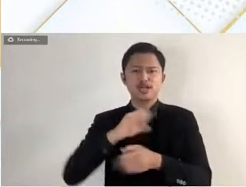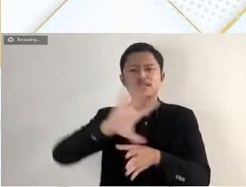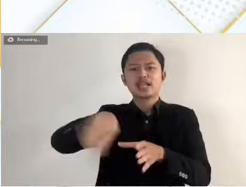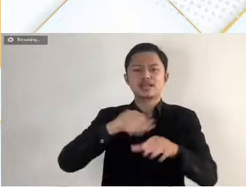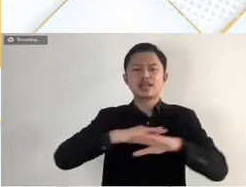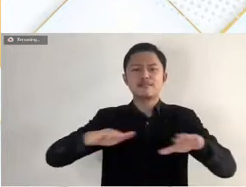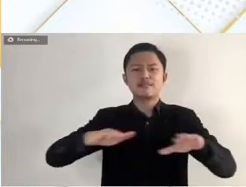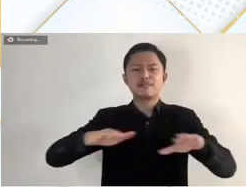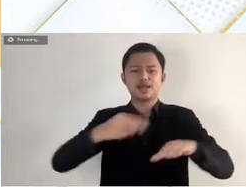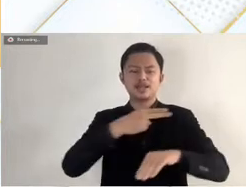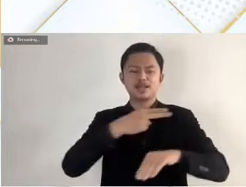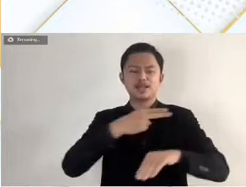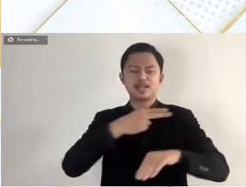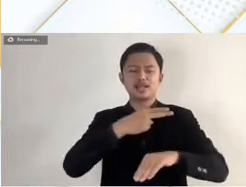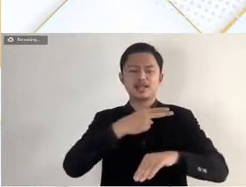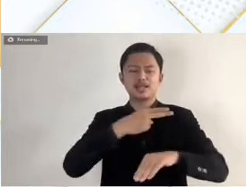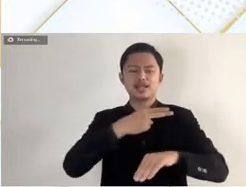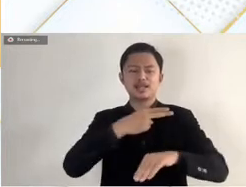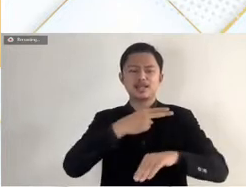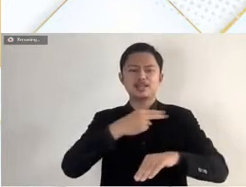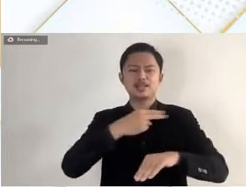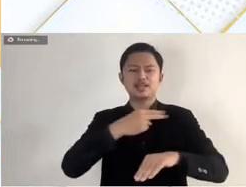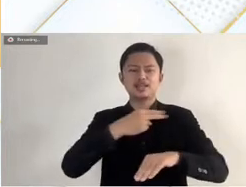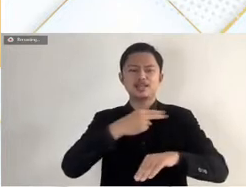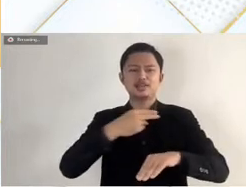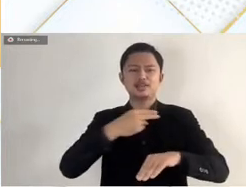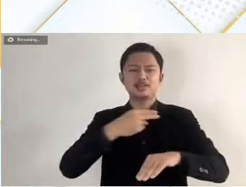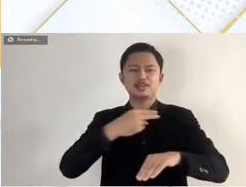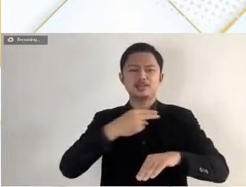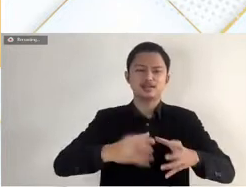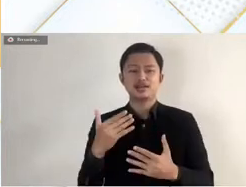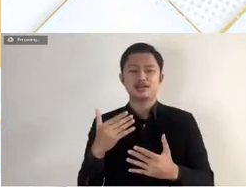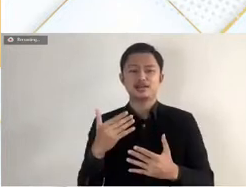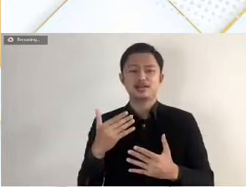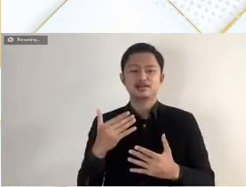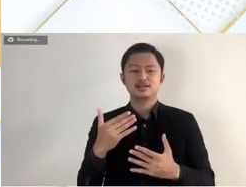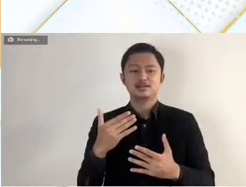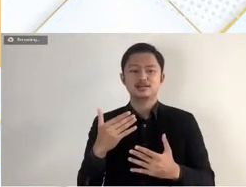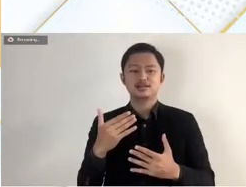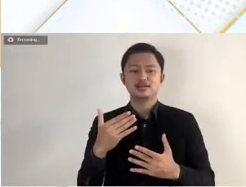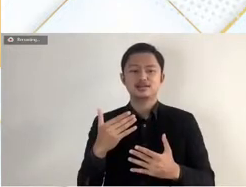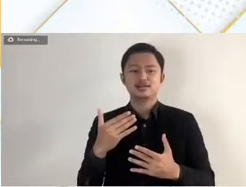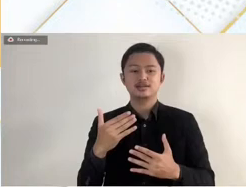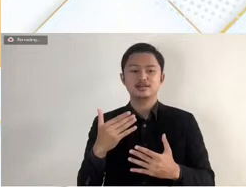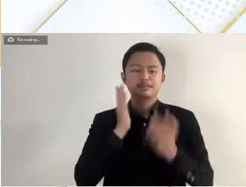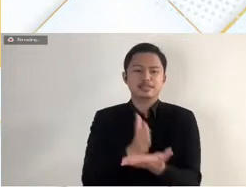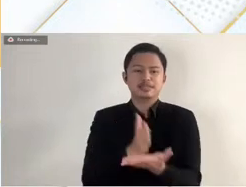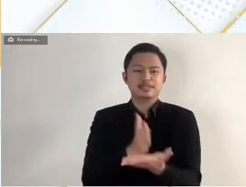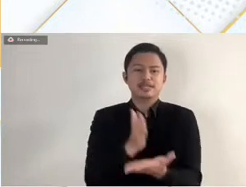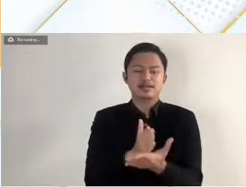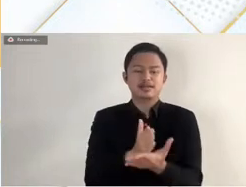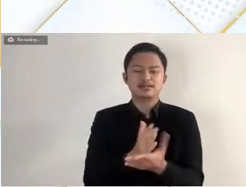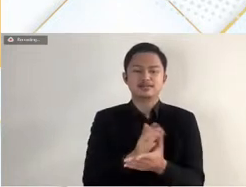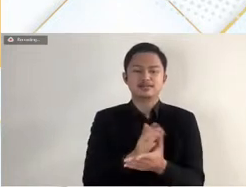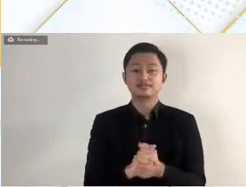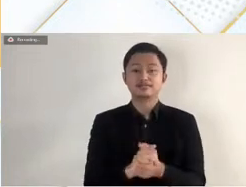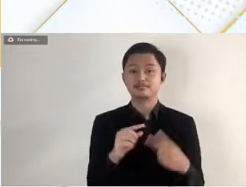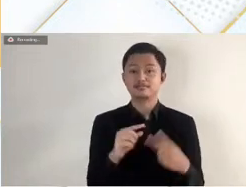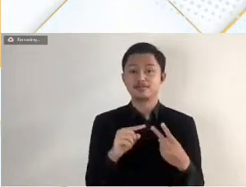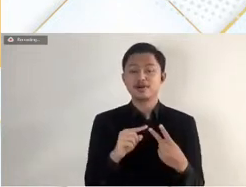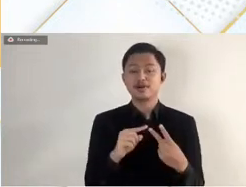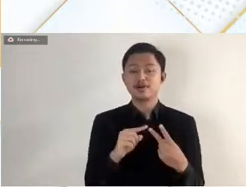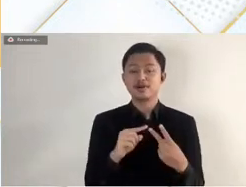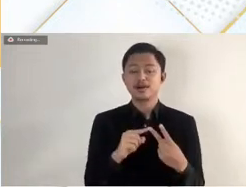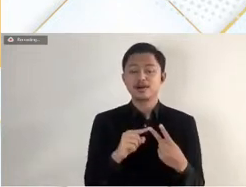security by placing peacekeeping in the forefront of foreign policy. Second, strengthening our measures